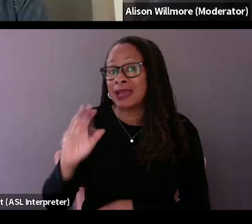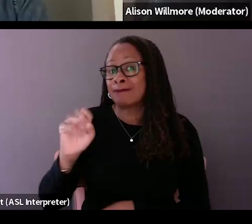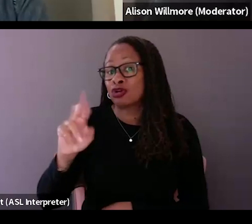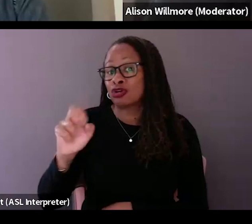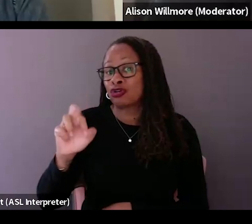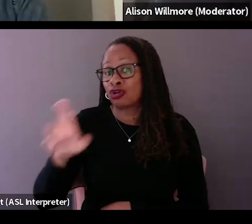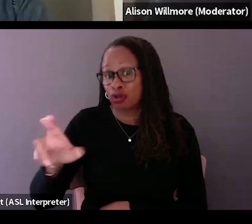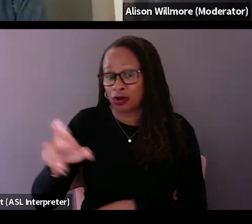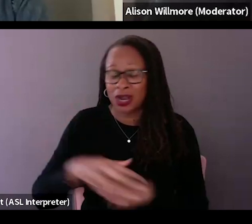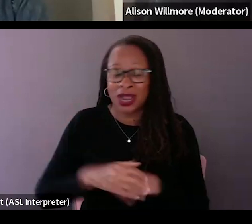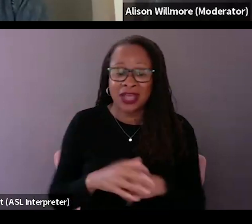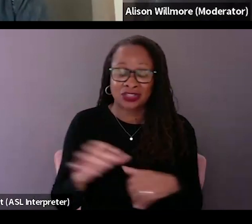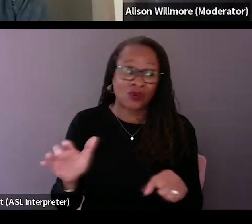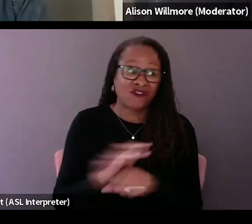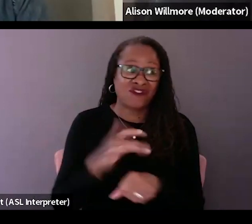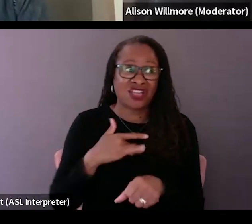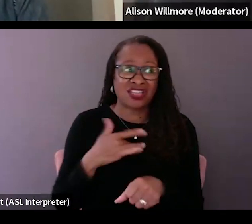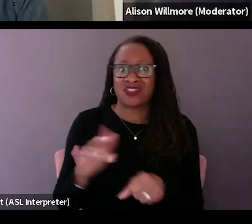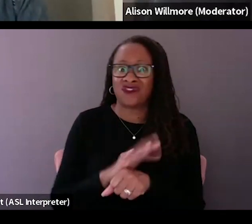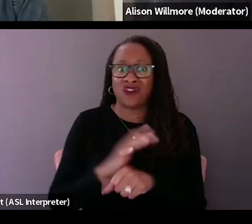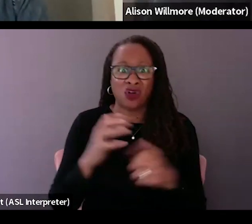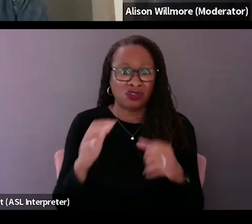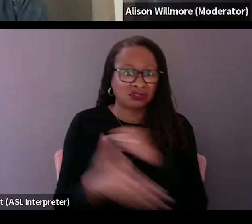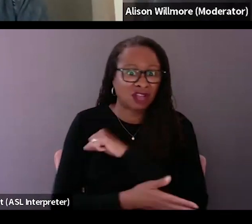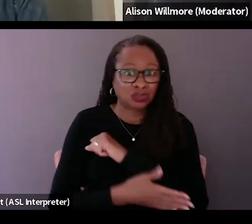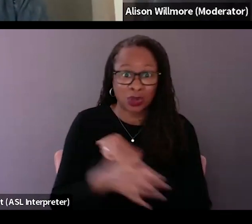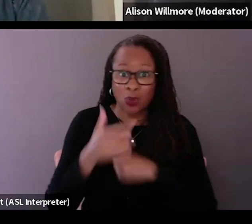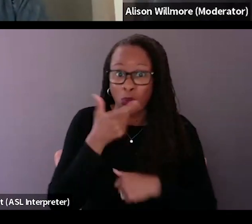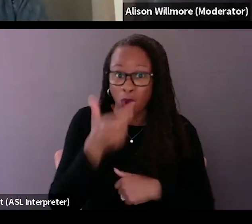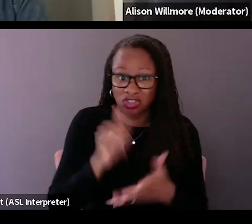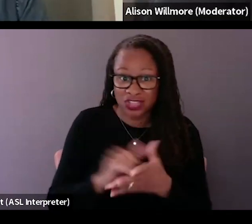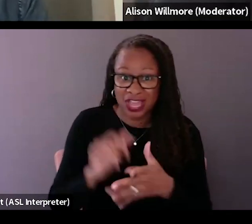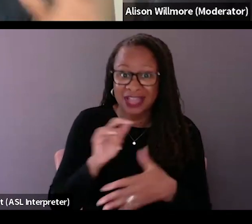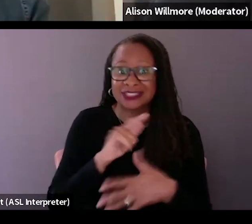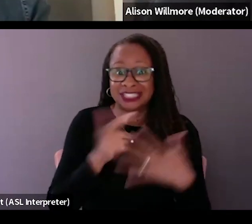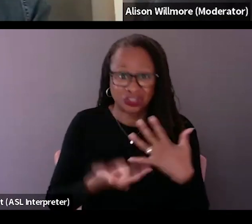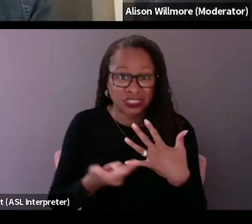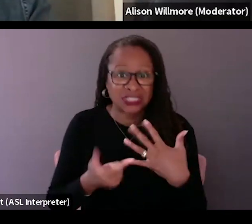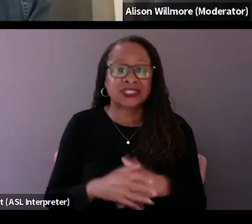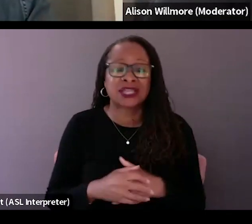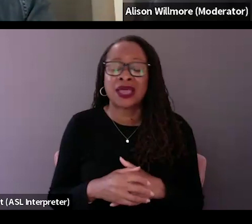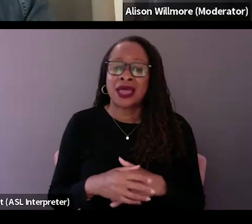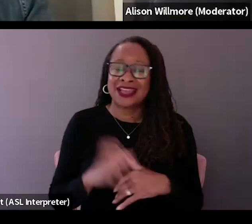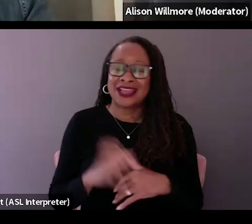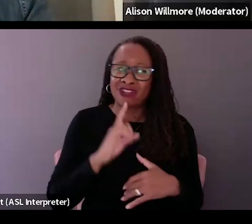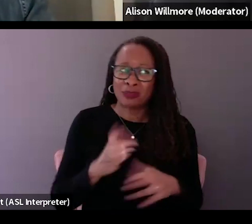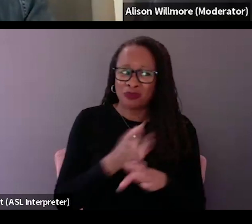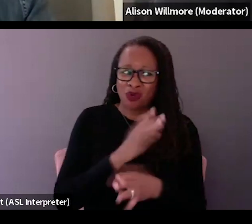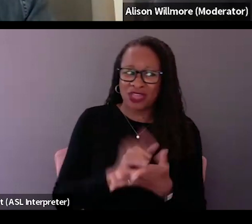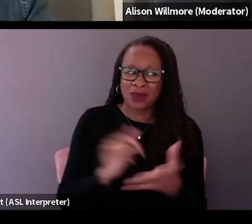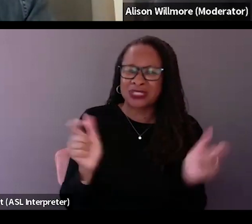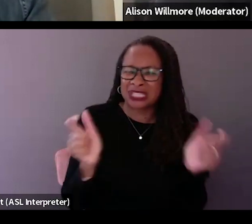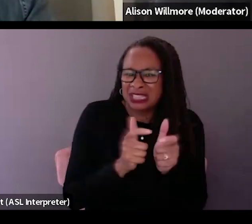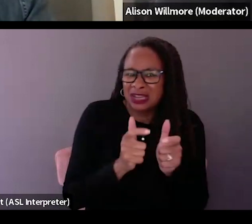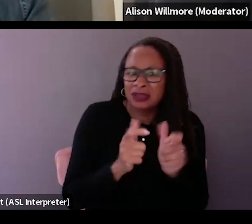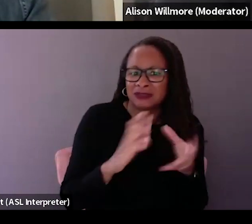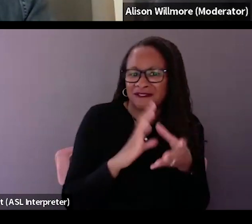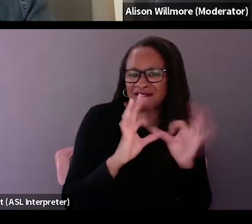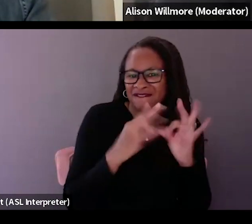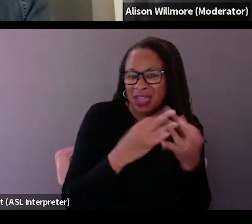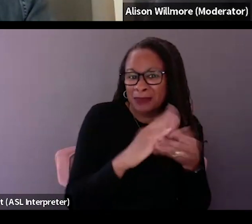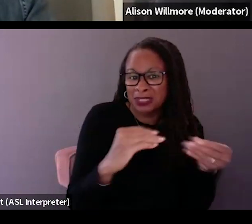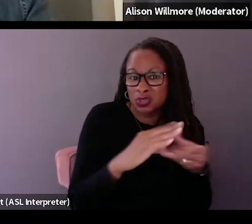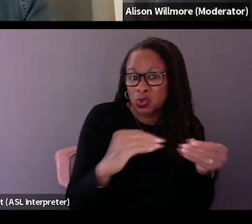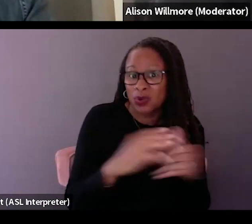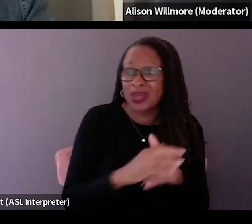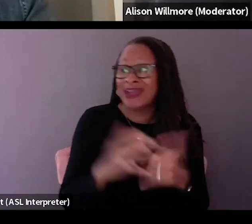watched that series, which was, previously had just been this little family story. But now, we get pitched